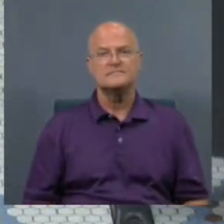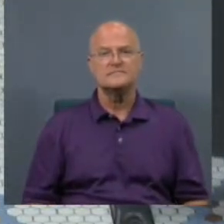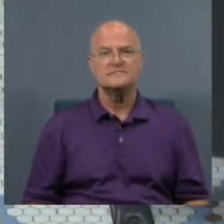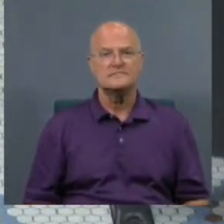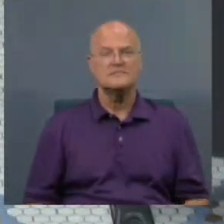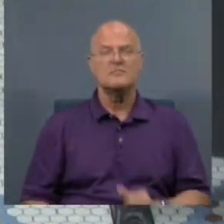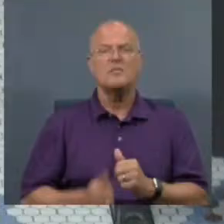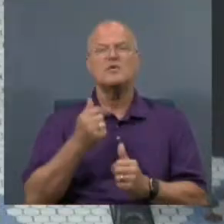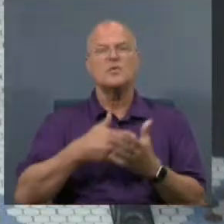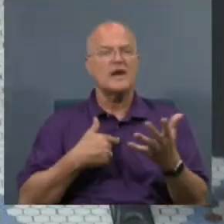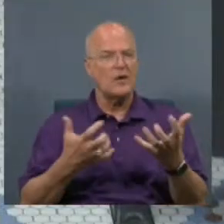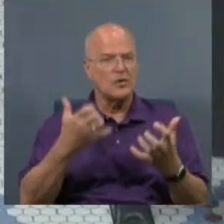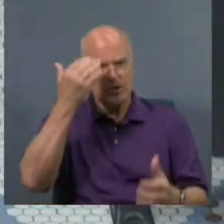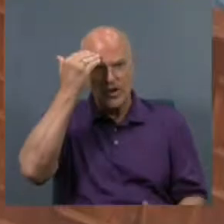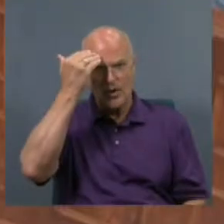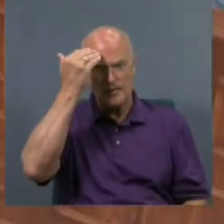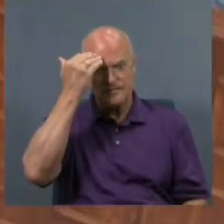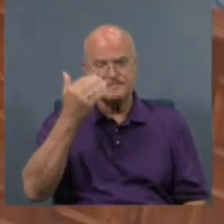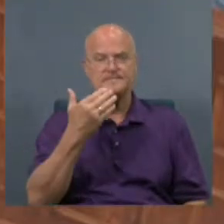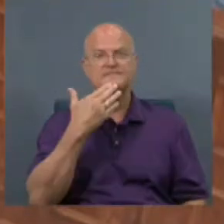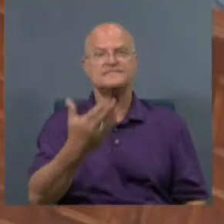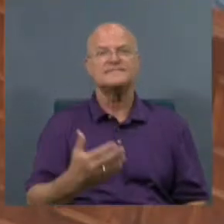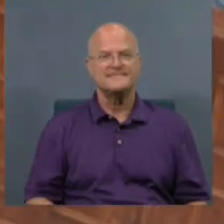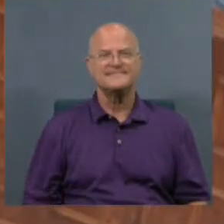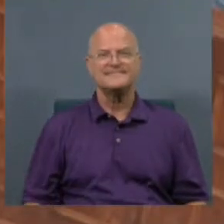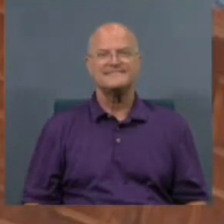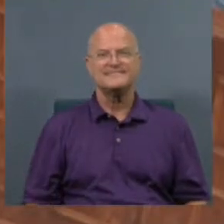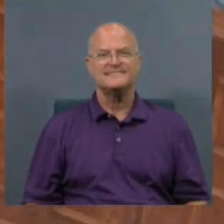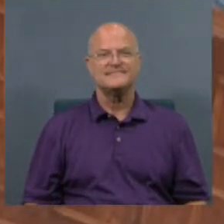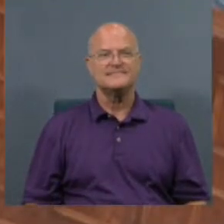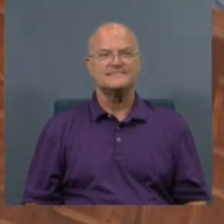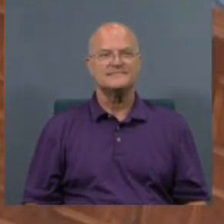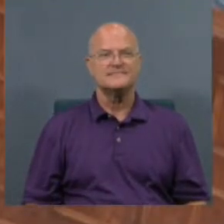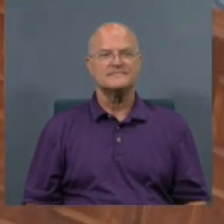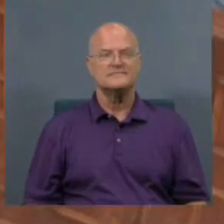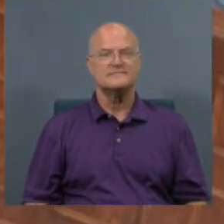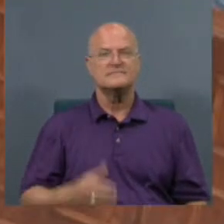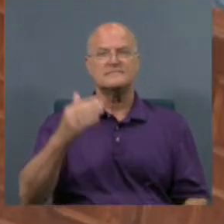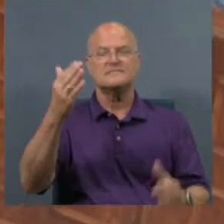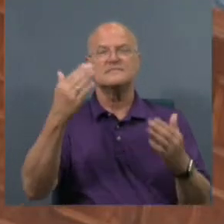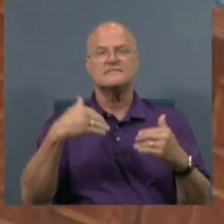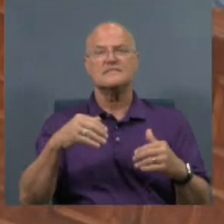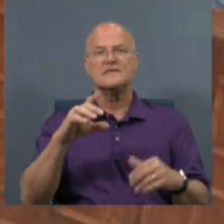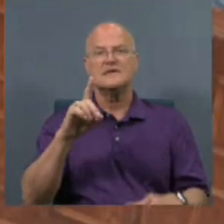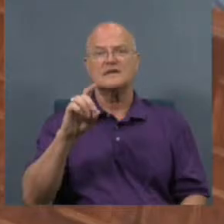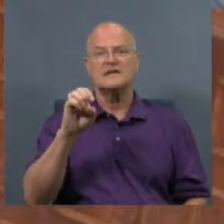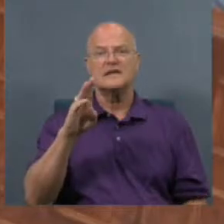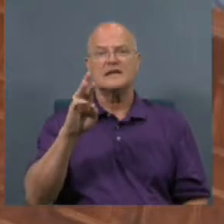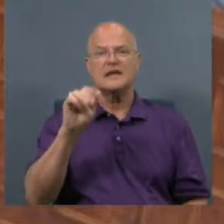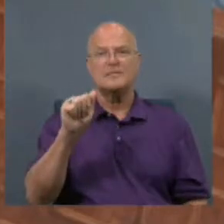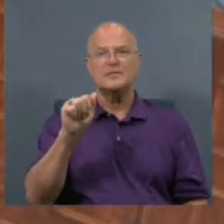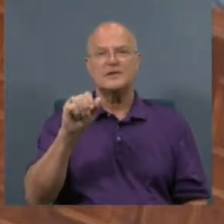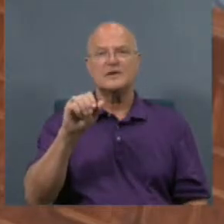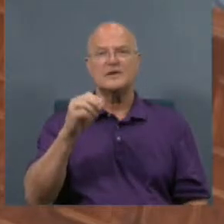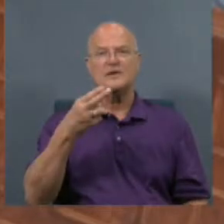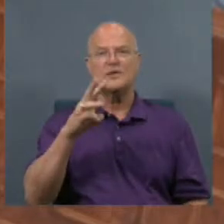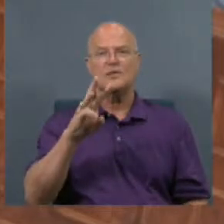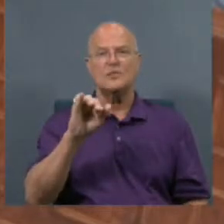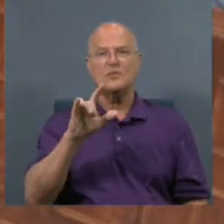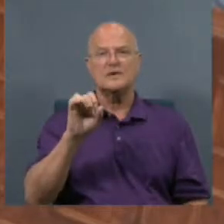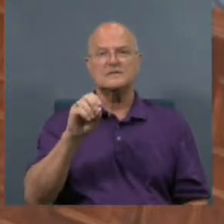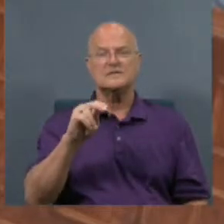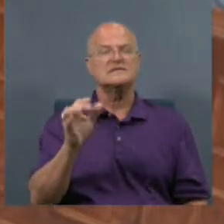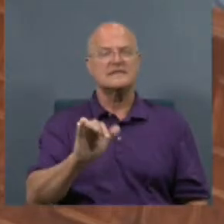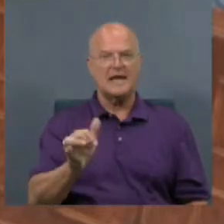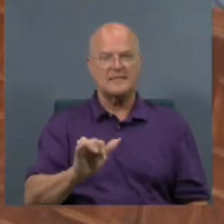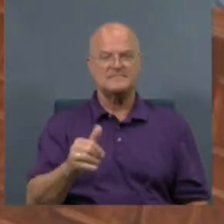That's mostly what I want. Thank you very much. The next card is Deborah Wilson. Okay,